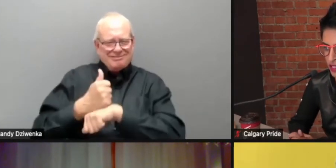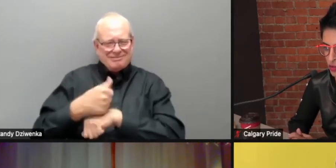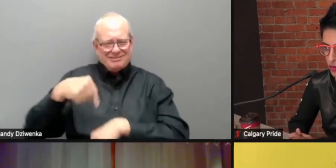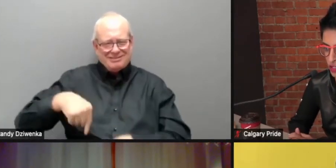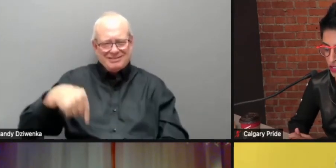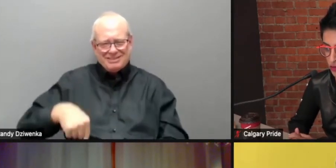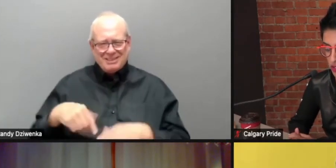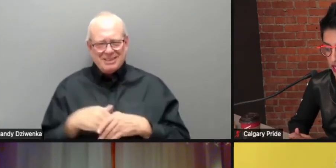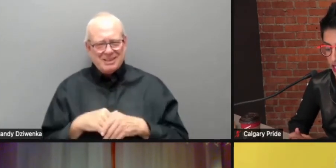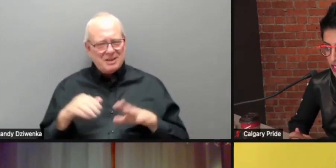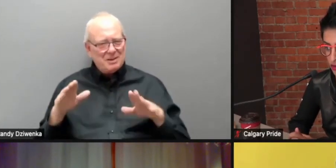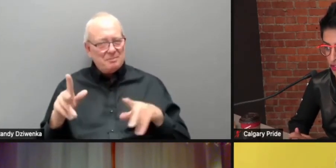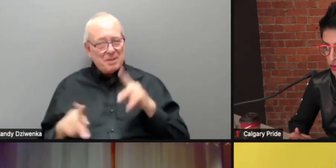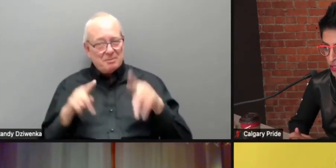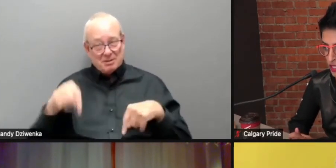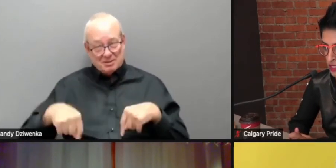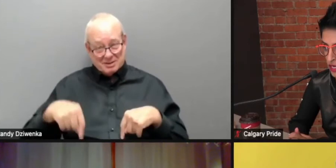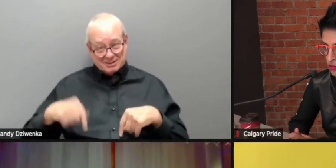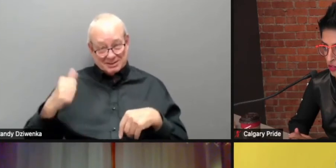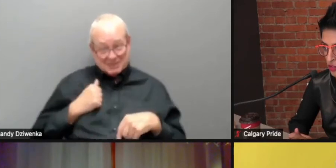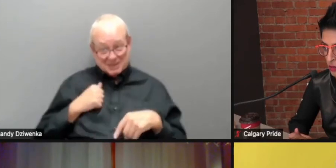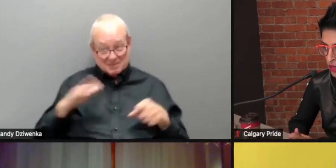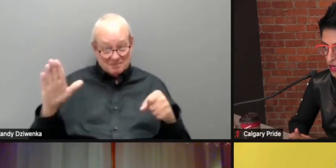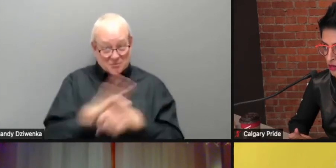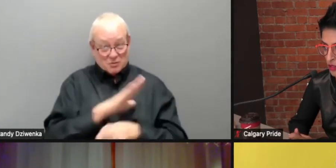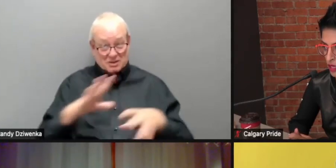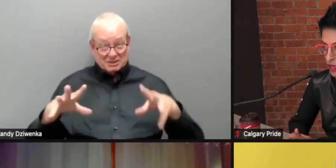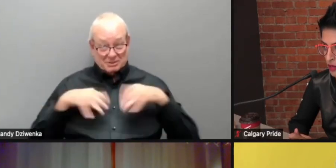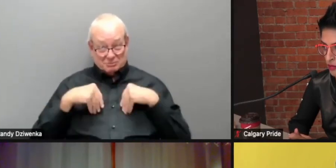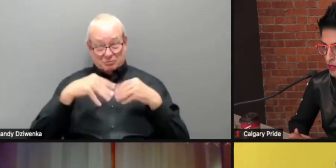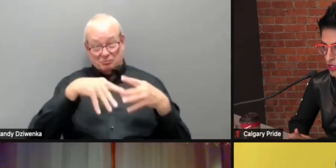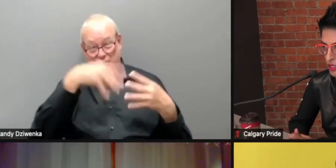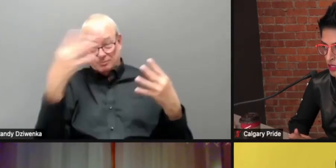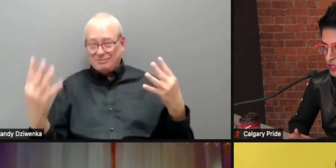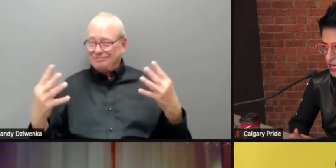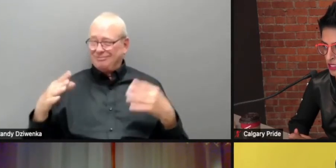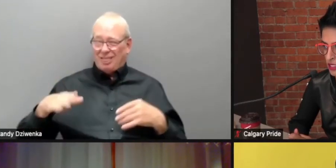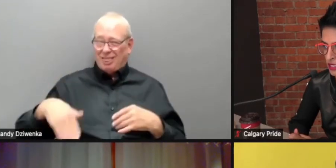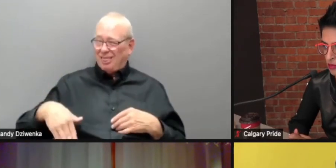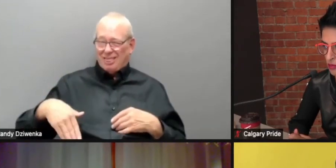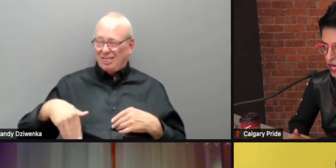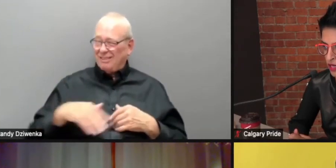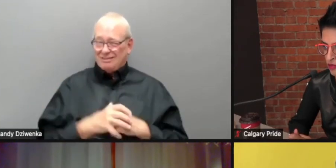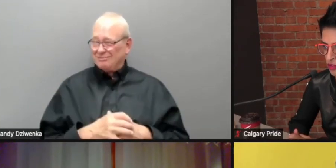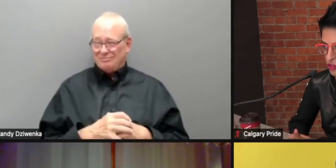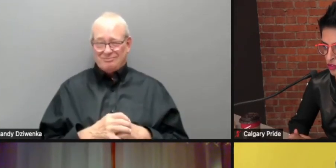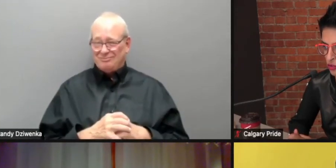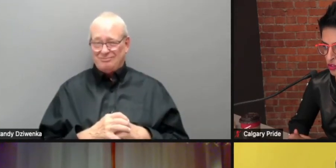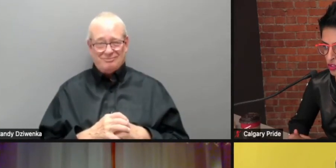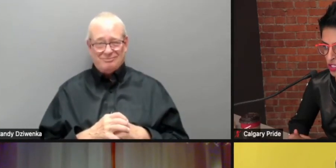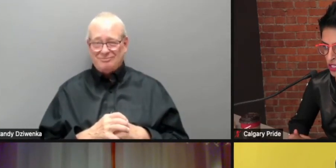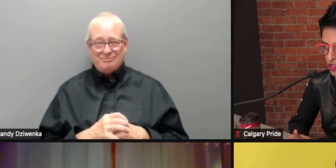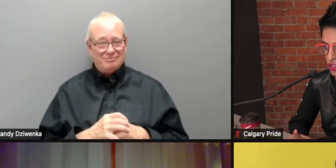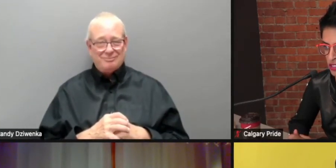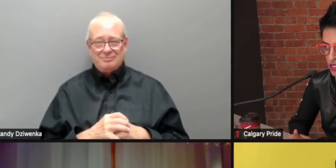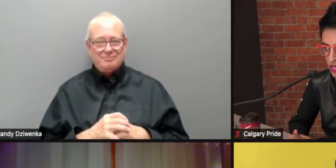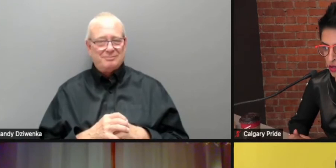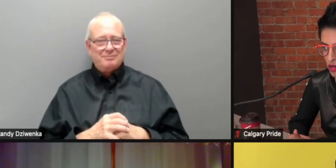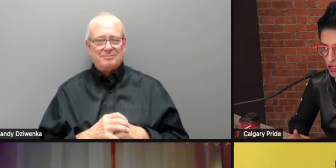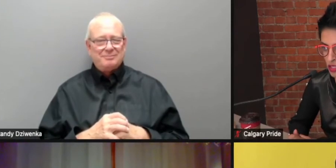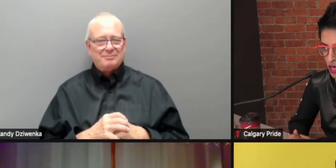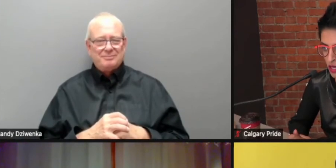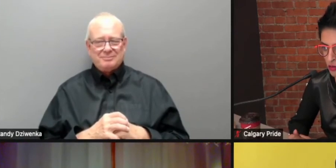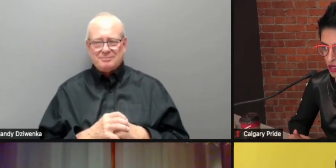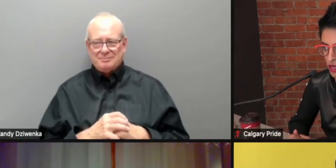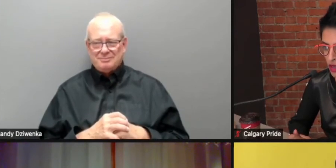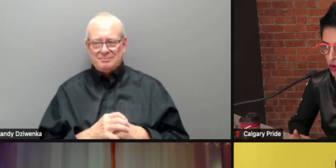This next question is for anyone who would like to answer it on the panel. Lasting and impactful social change can take a